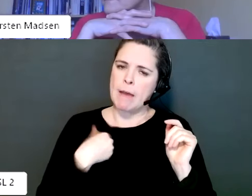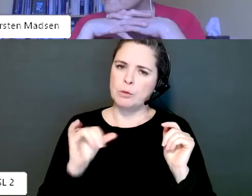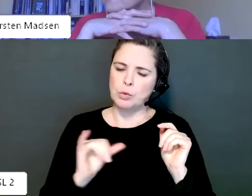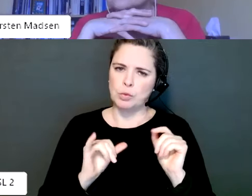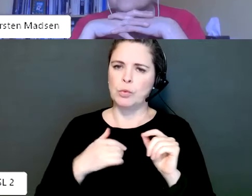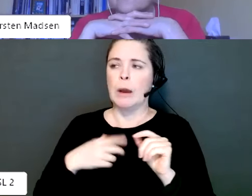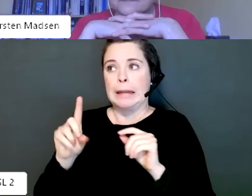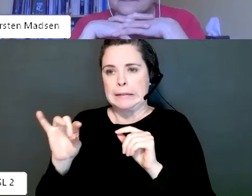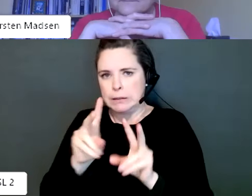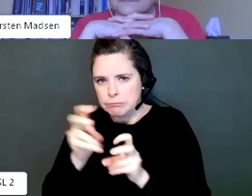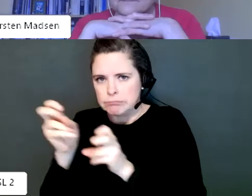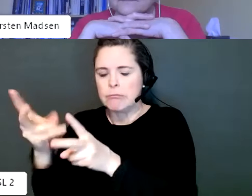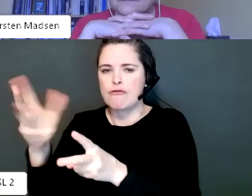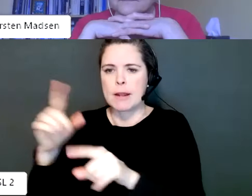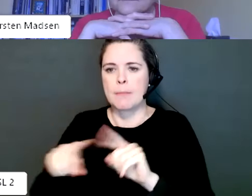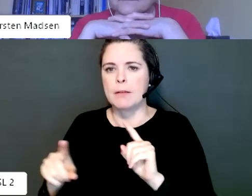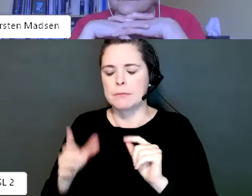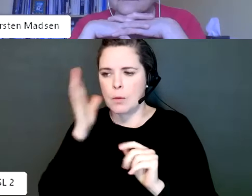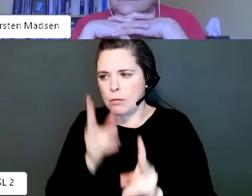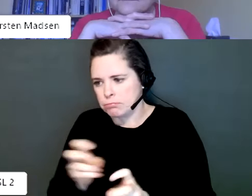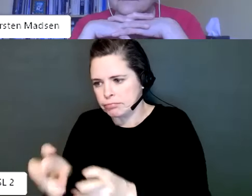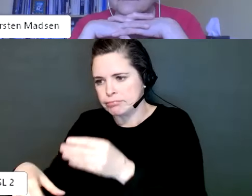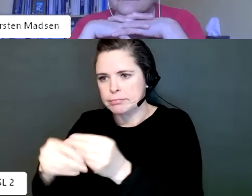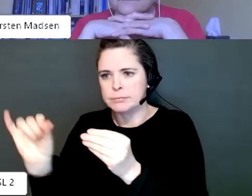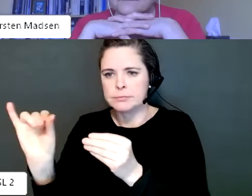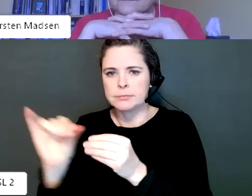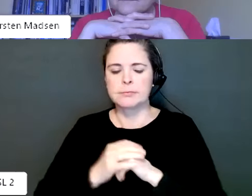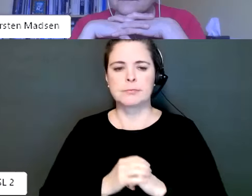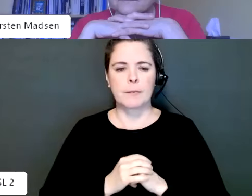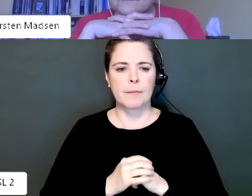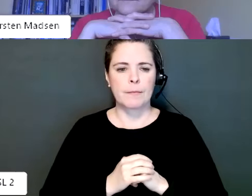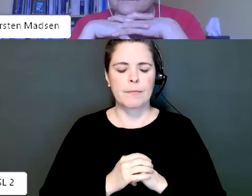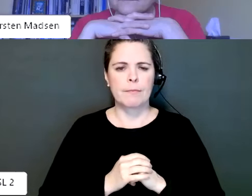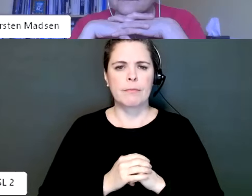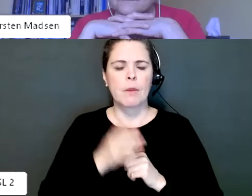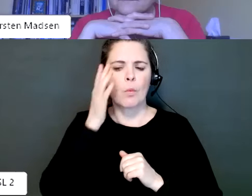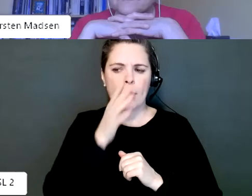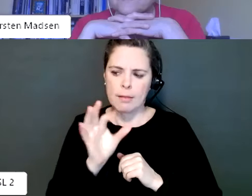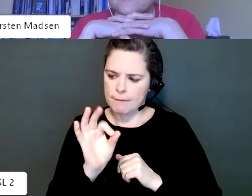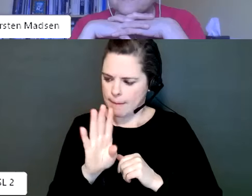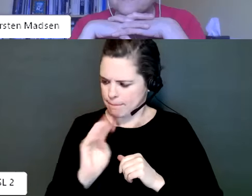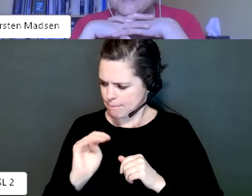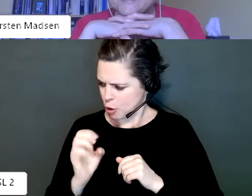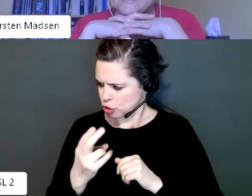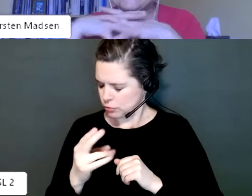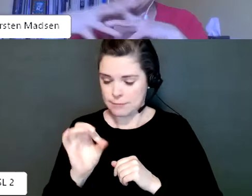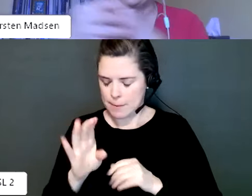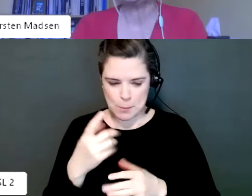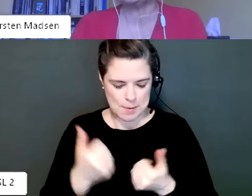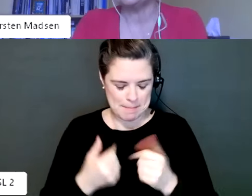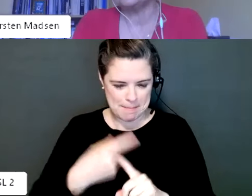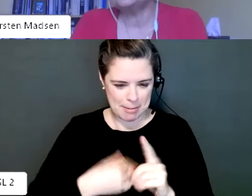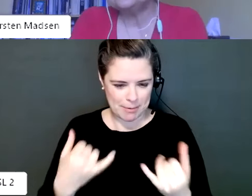when I post the recording. So in March, February, month are we in, is also